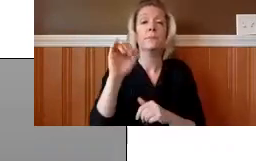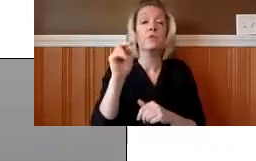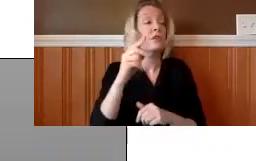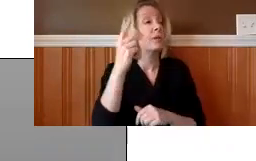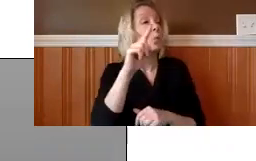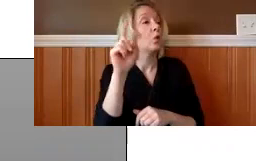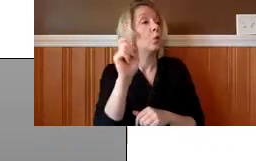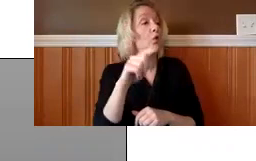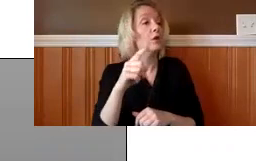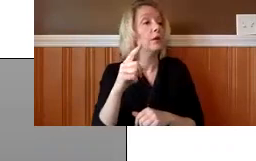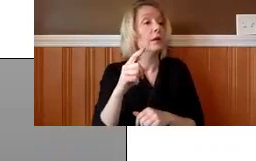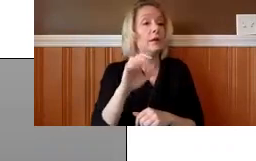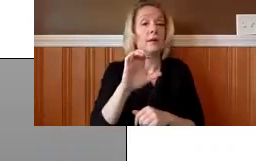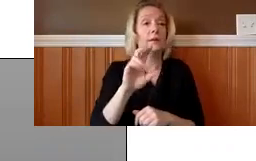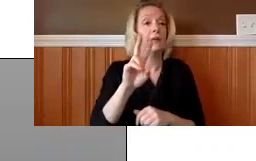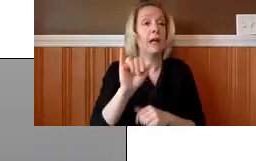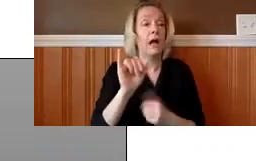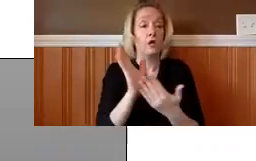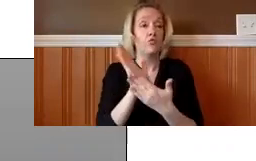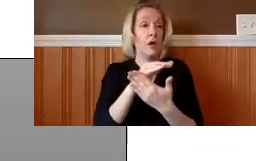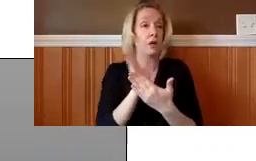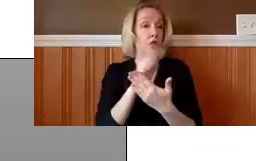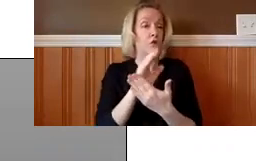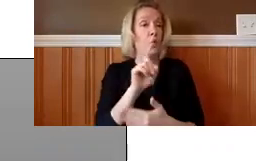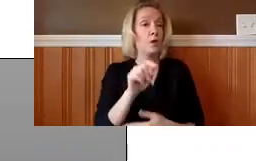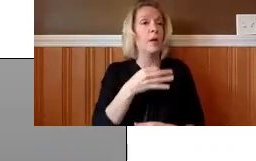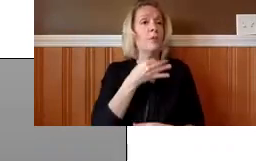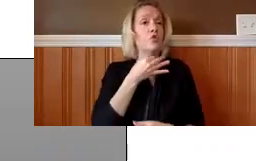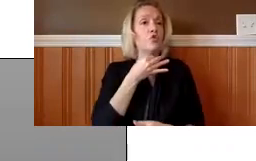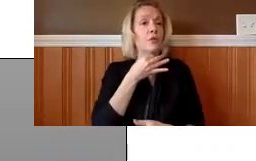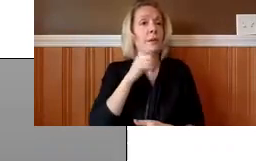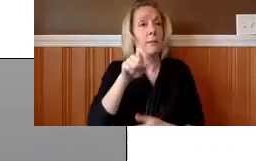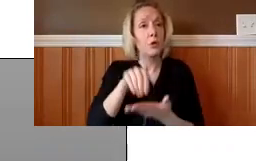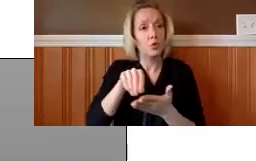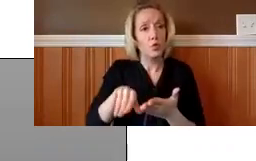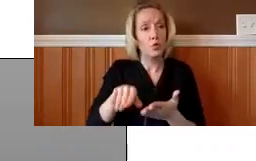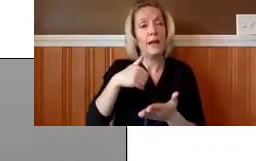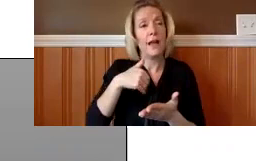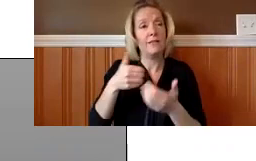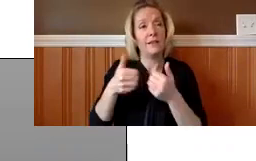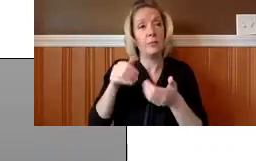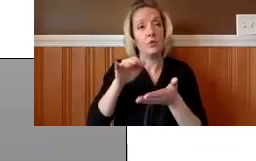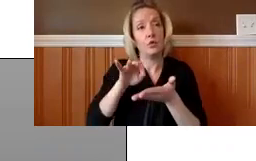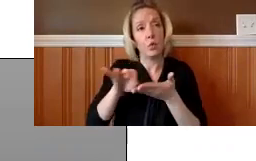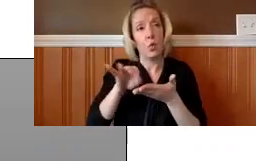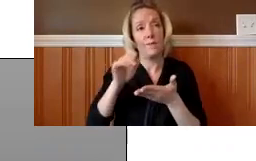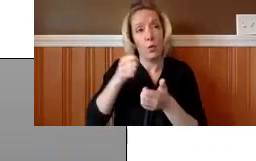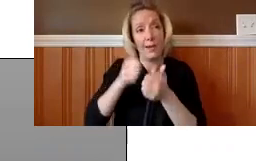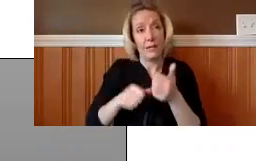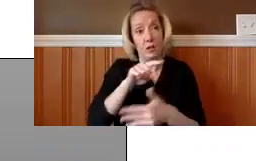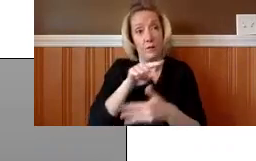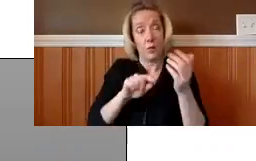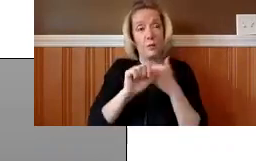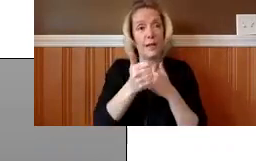So it's a CVI range tool question. Does a child have to score on each of the 10 individual characteristics, or for example,